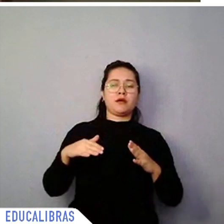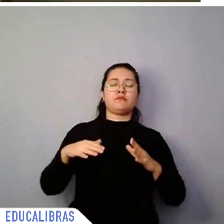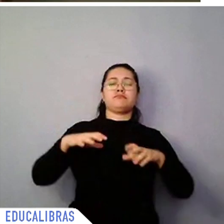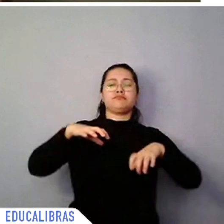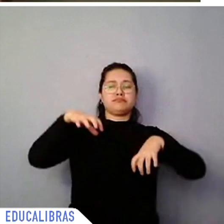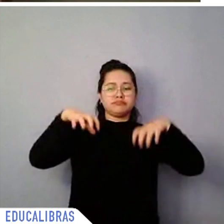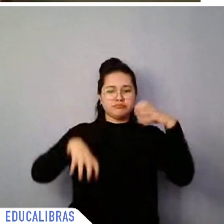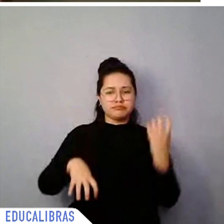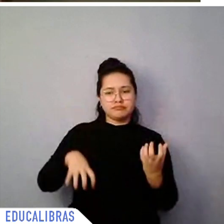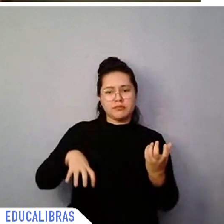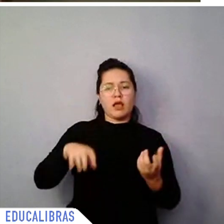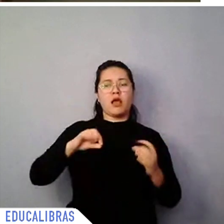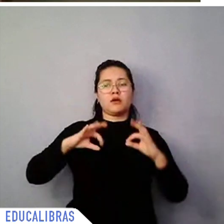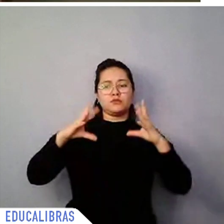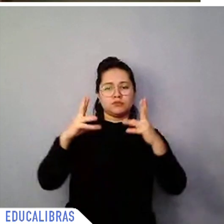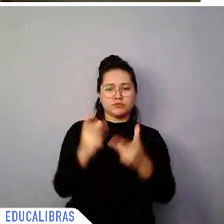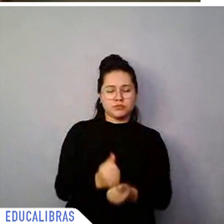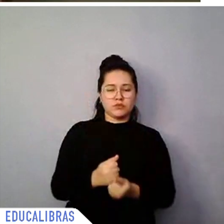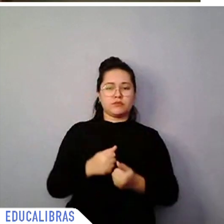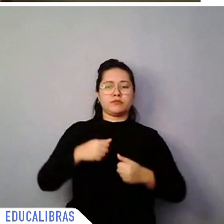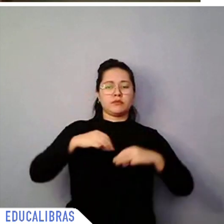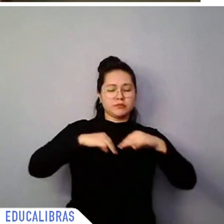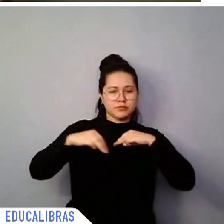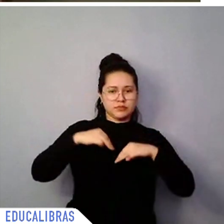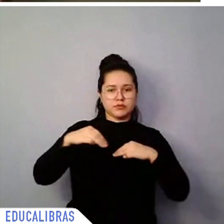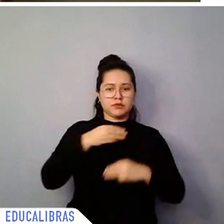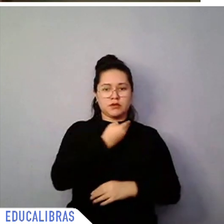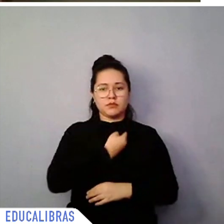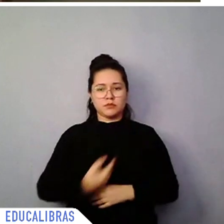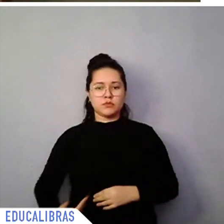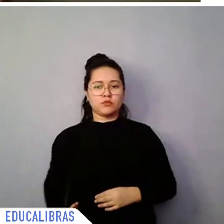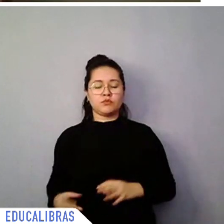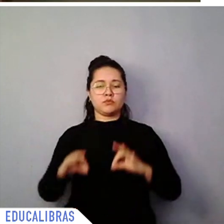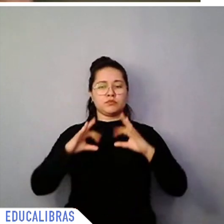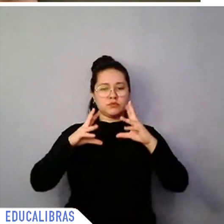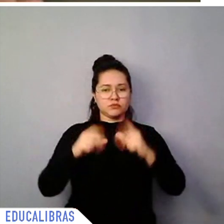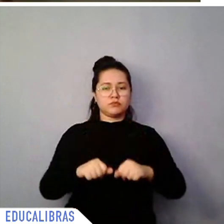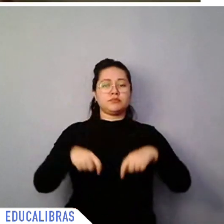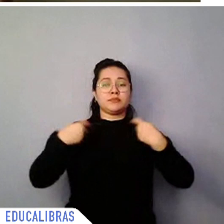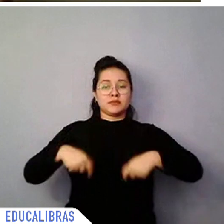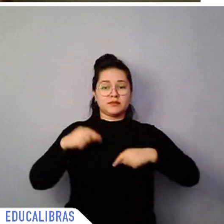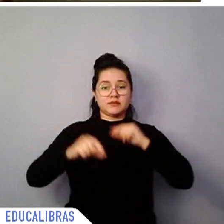jurisdiction because according to the government, this shouldn't even be happening. So